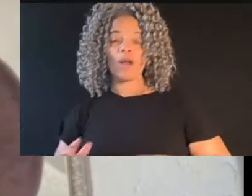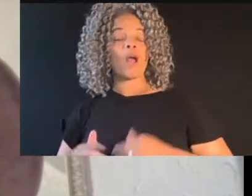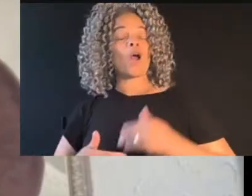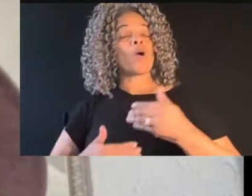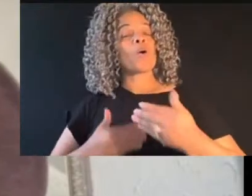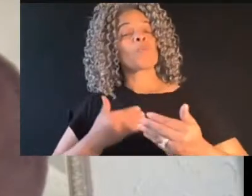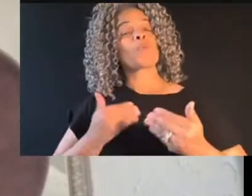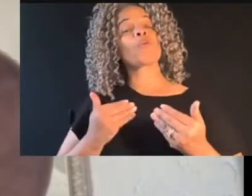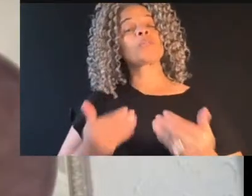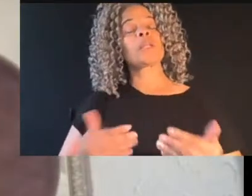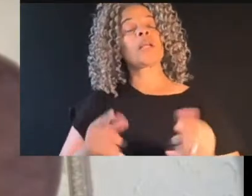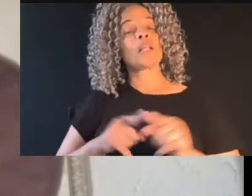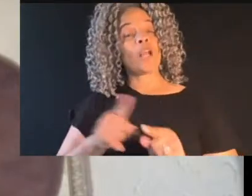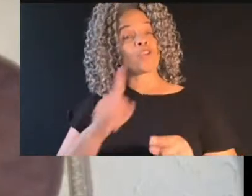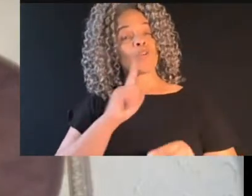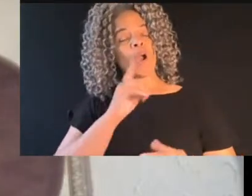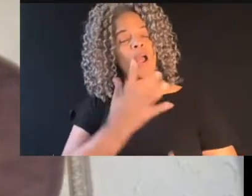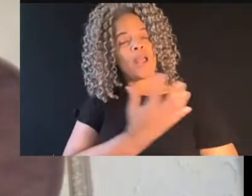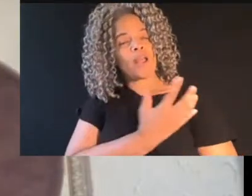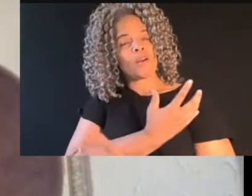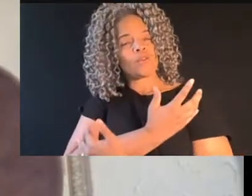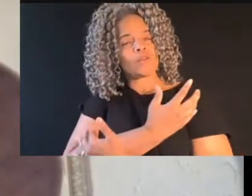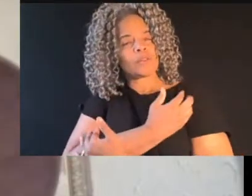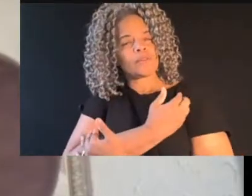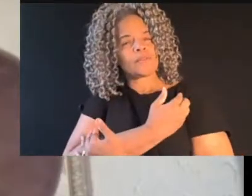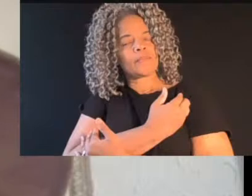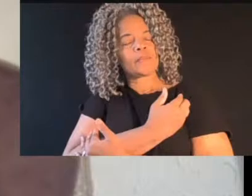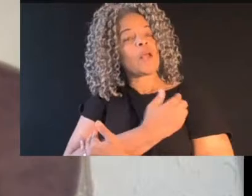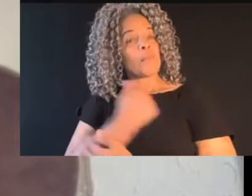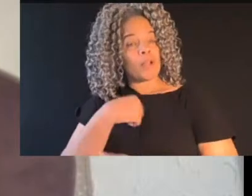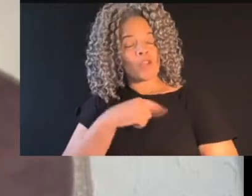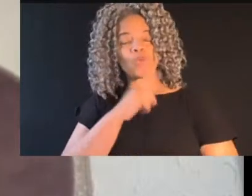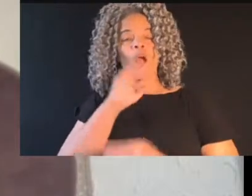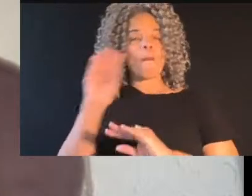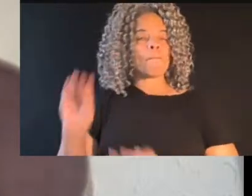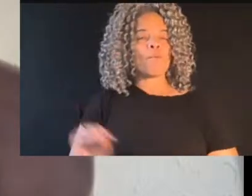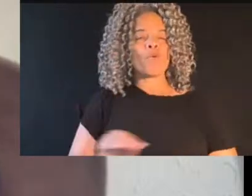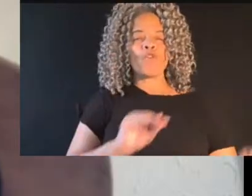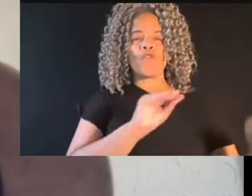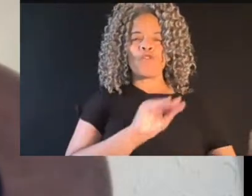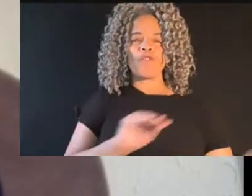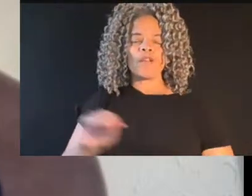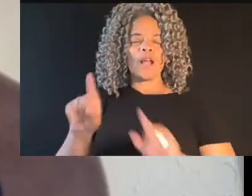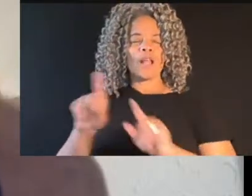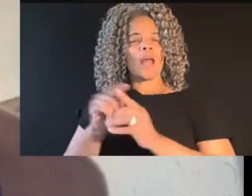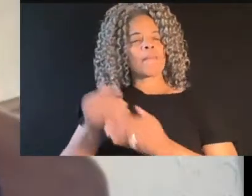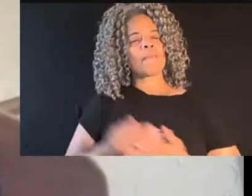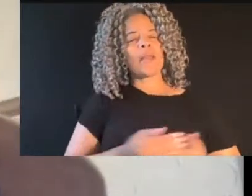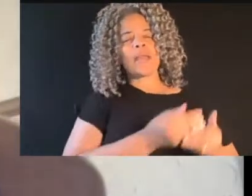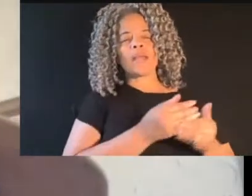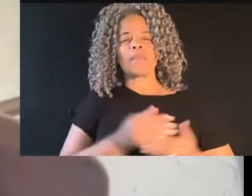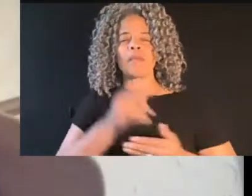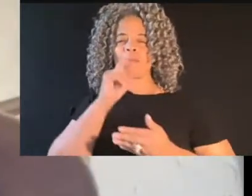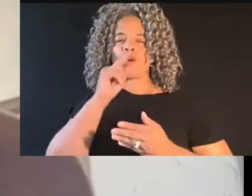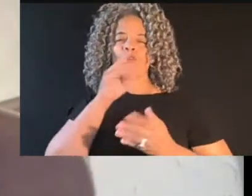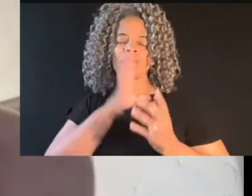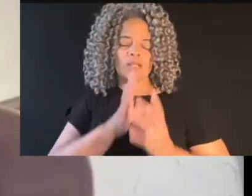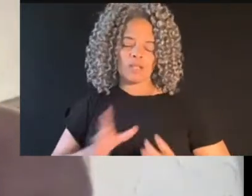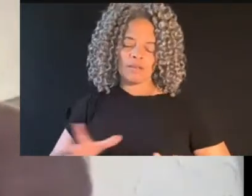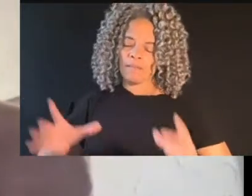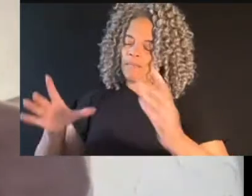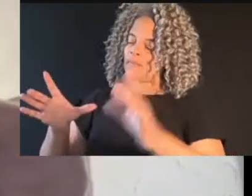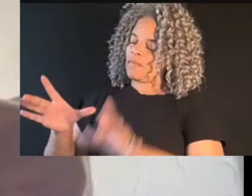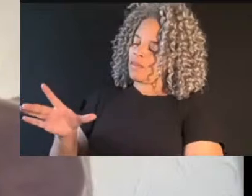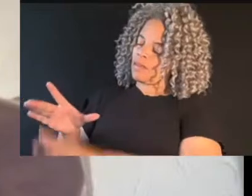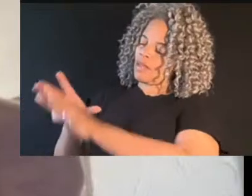Proceed like you are held, because we are moving like baby birds in a nest filled with